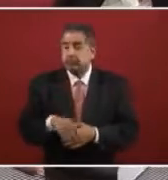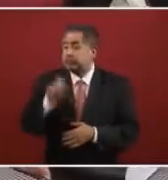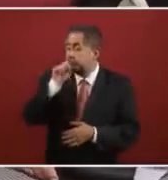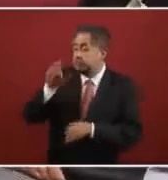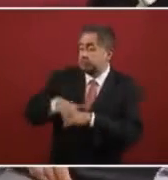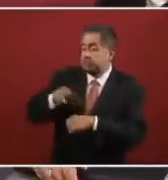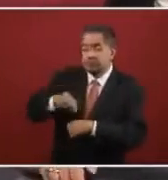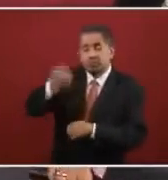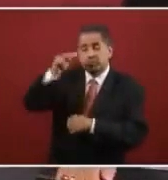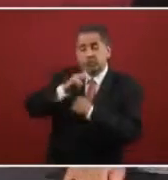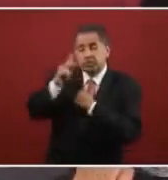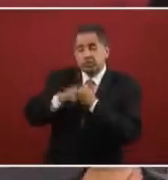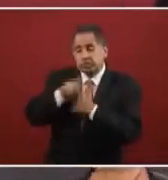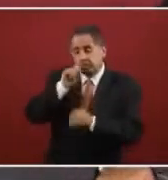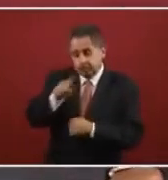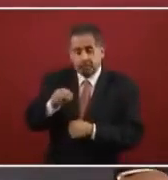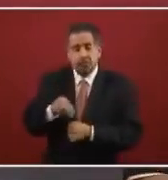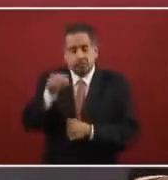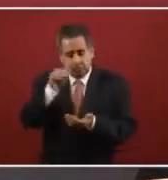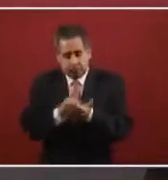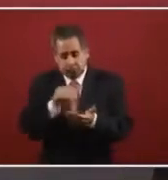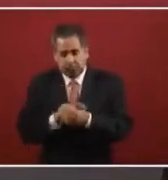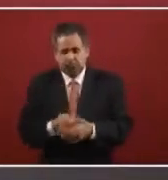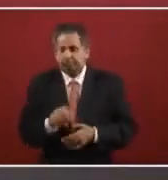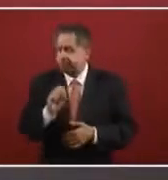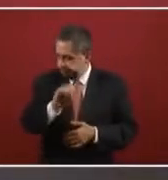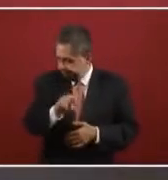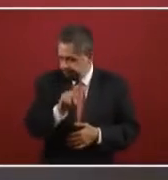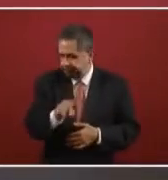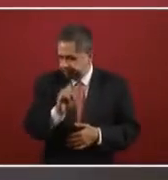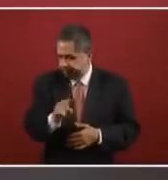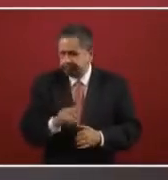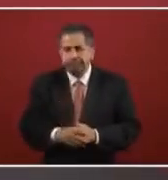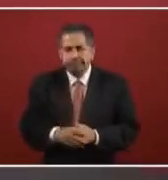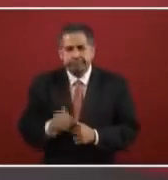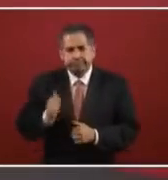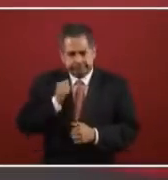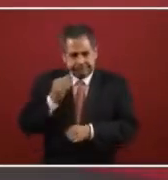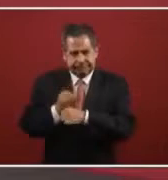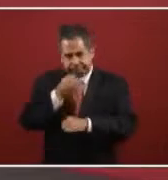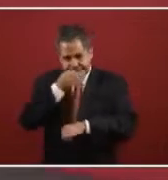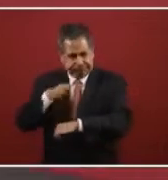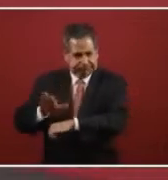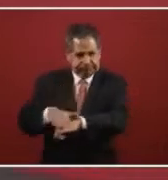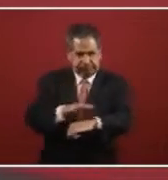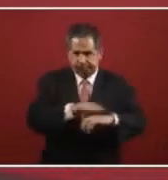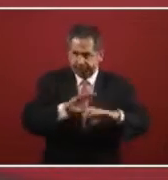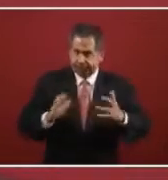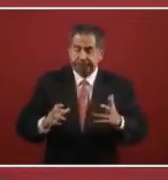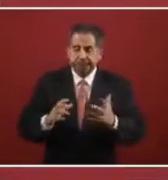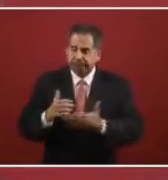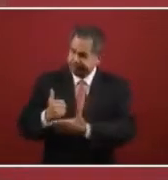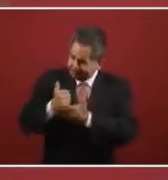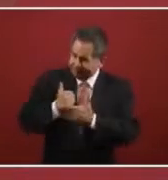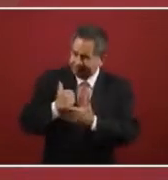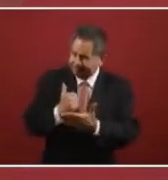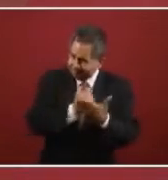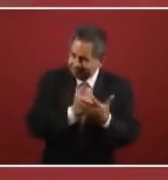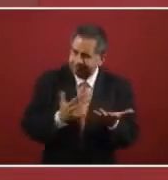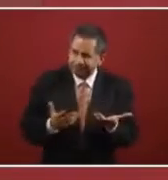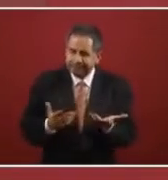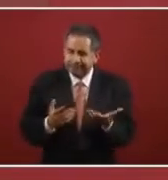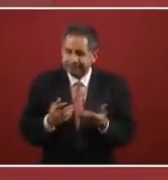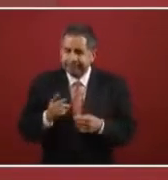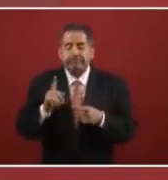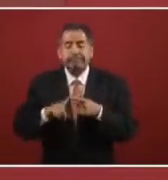thieving. Sí, And what about the roads? Yes. aprovecho a decirles And I am telling de you, que nos ayuden. help us.